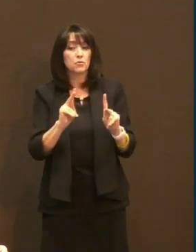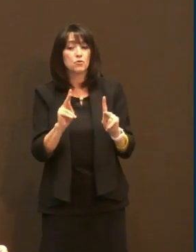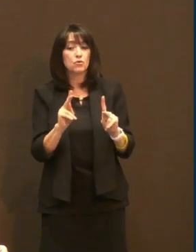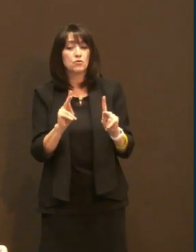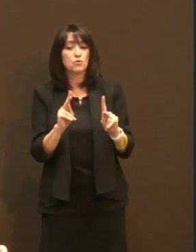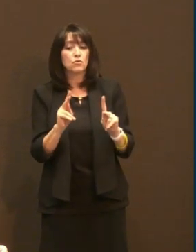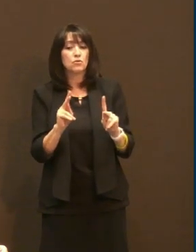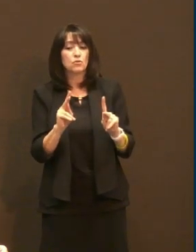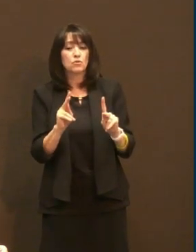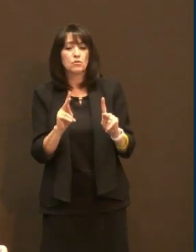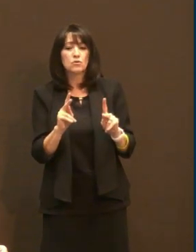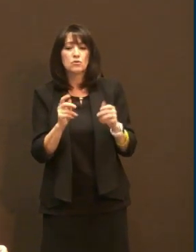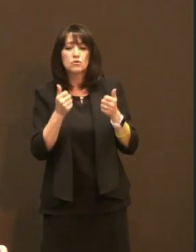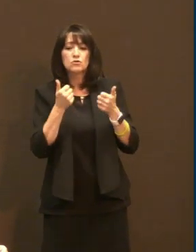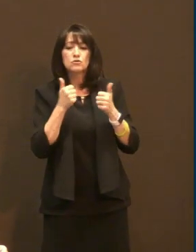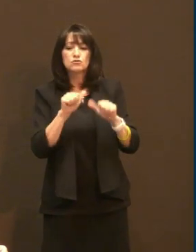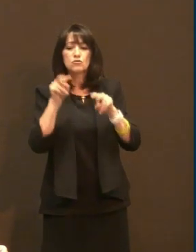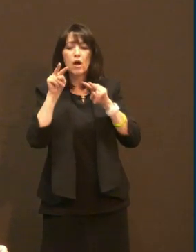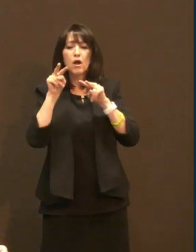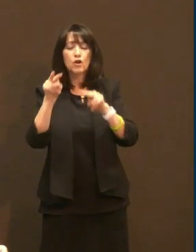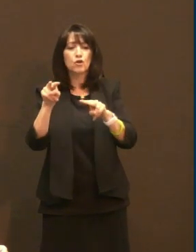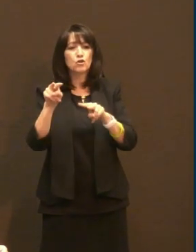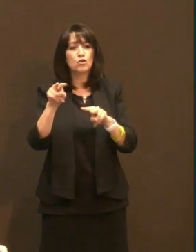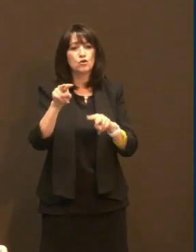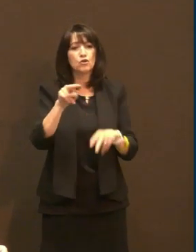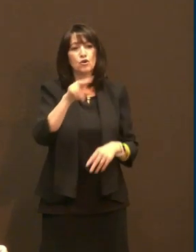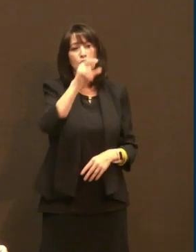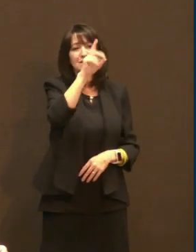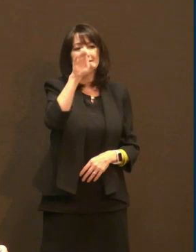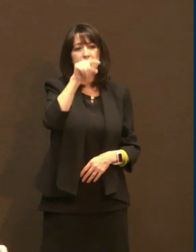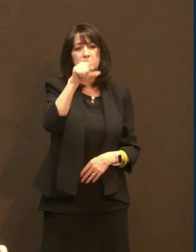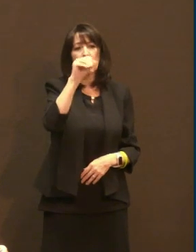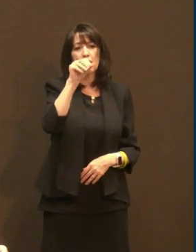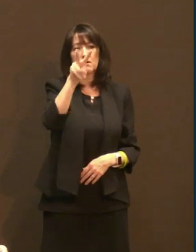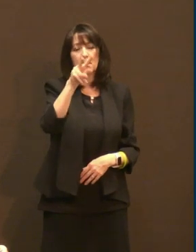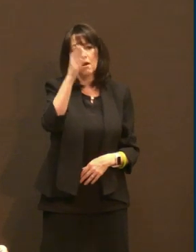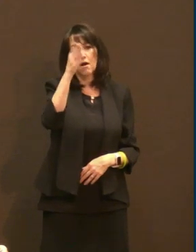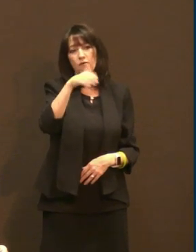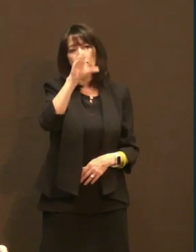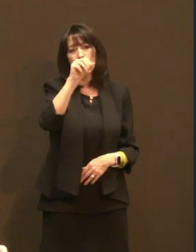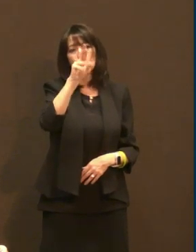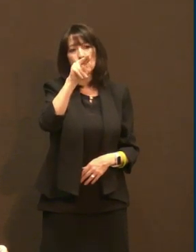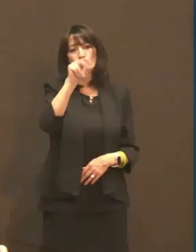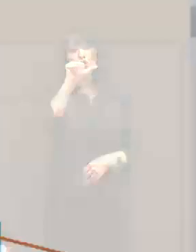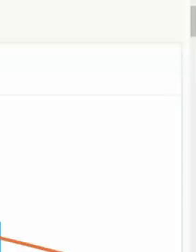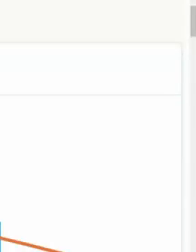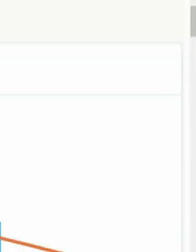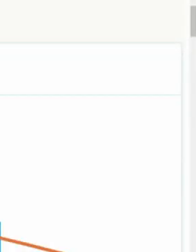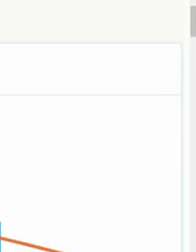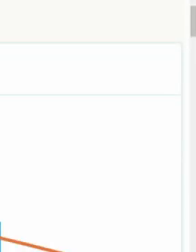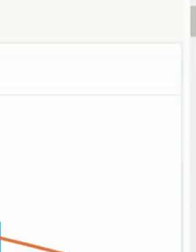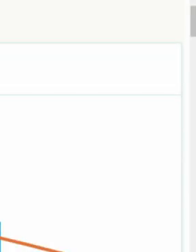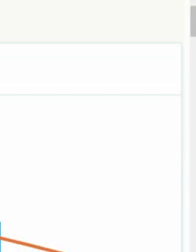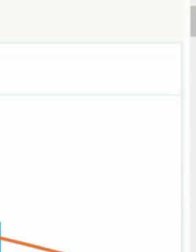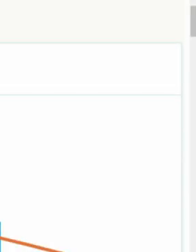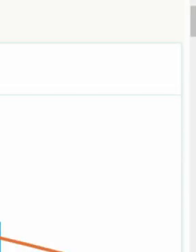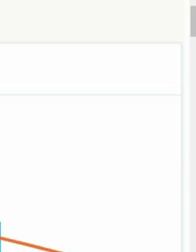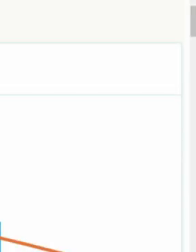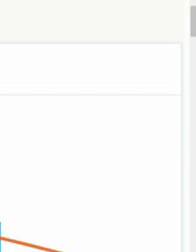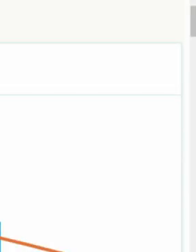de.gov/coronavirus website under My Healthy Community. Lots of really good data, and I've